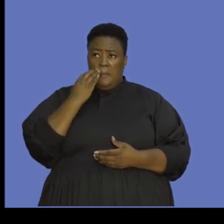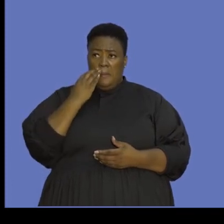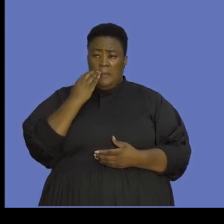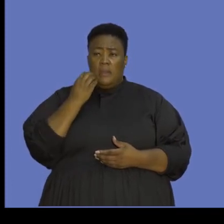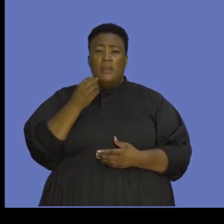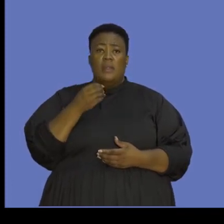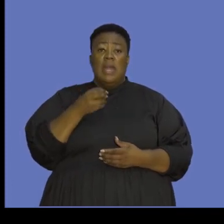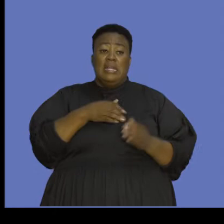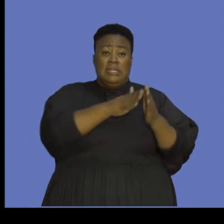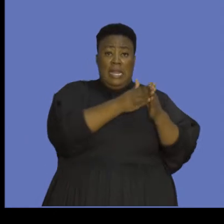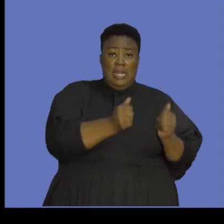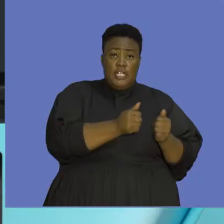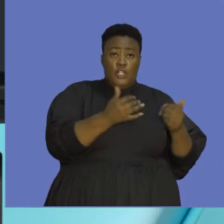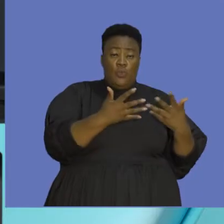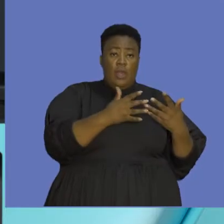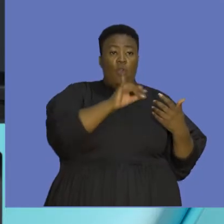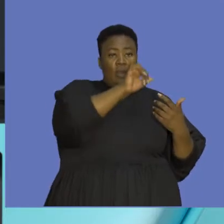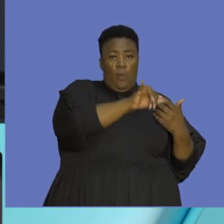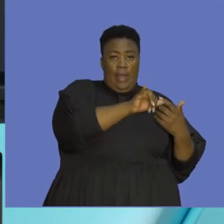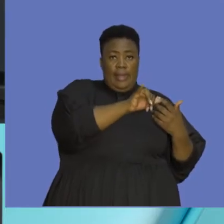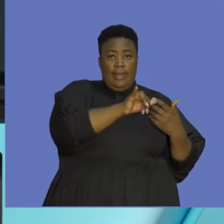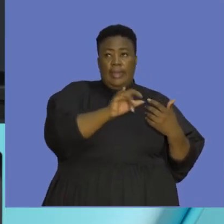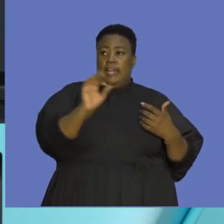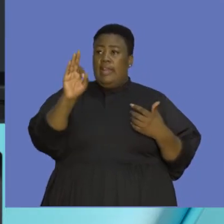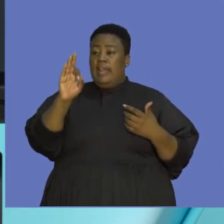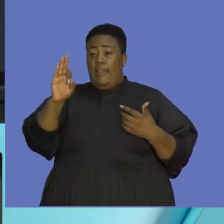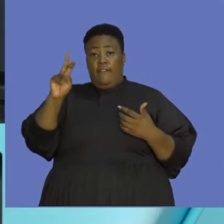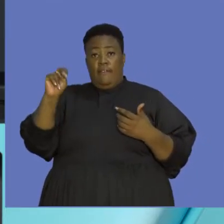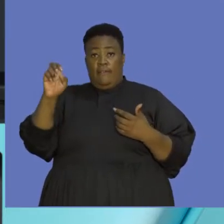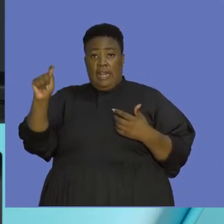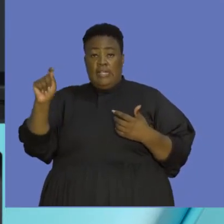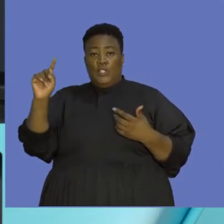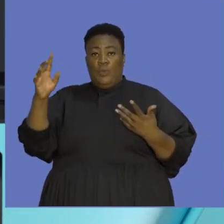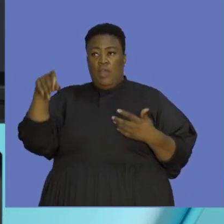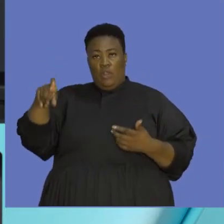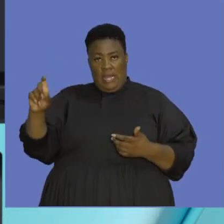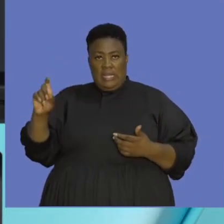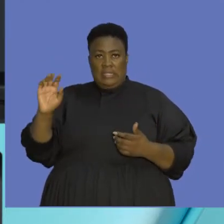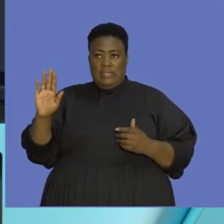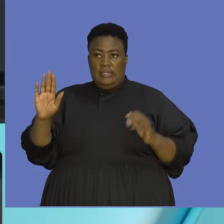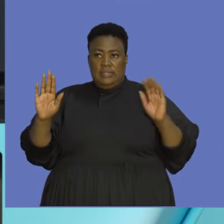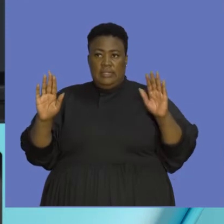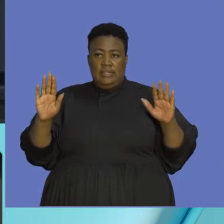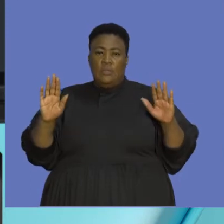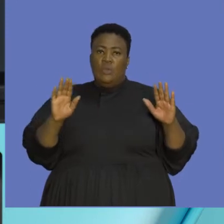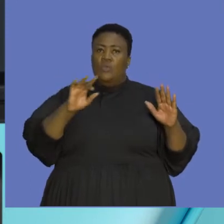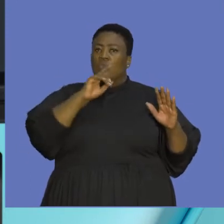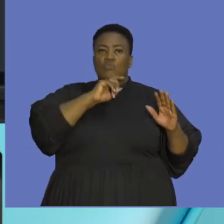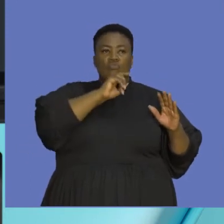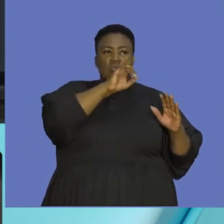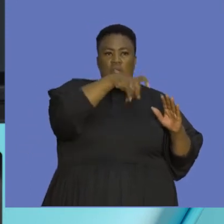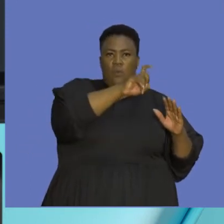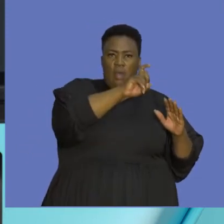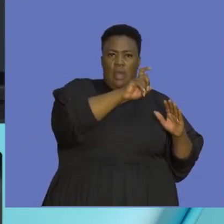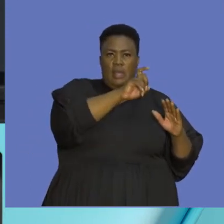Acceleration is on the y-axis, F net is on the x-axis, okay? So we don't use the